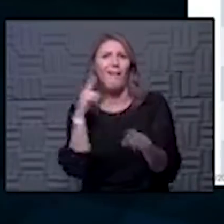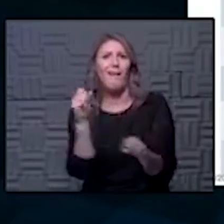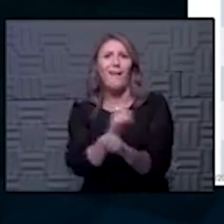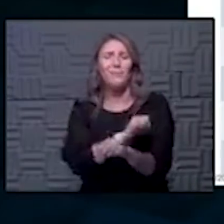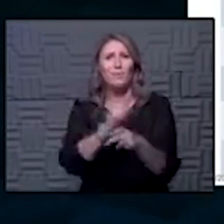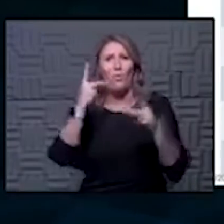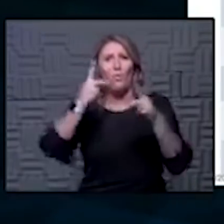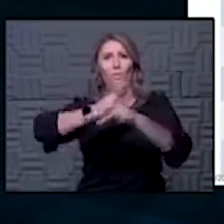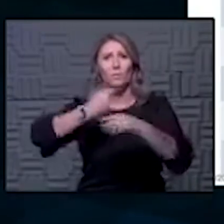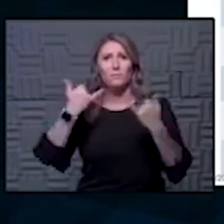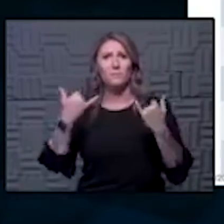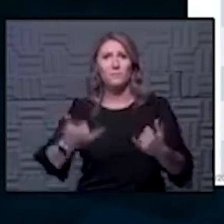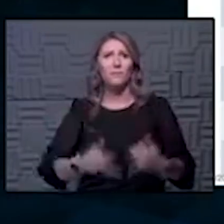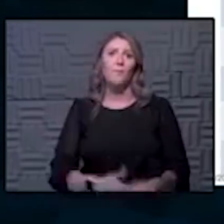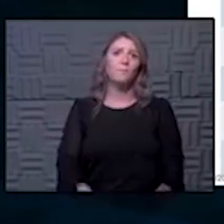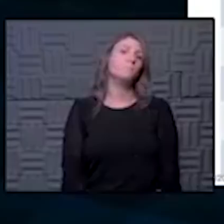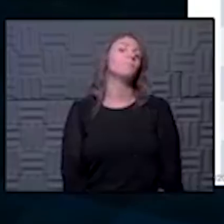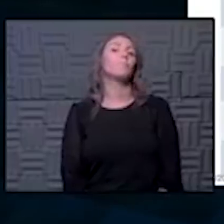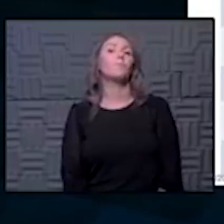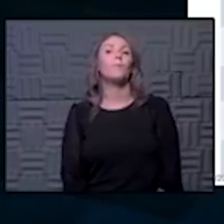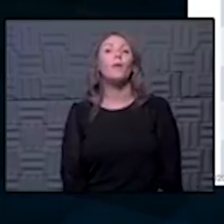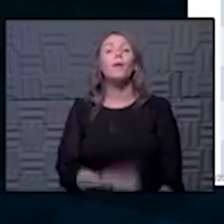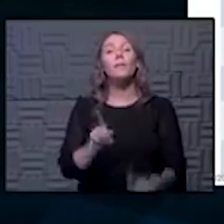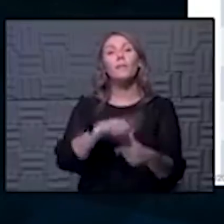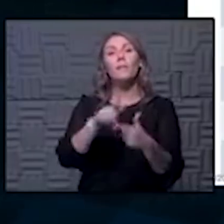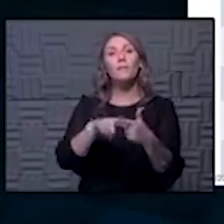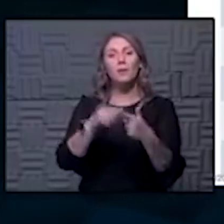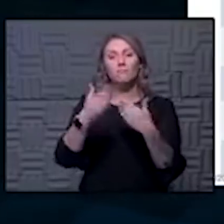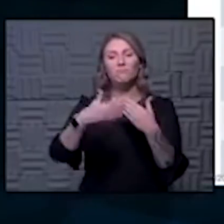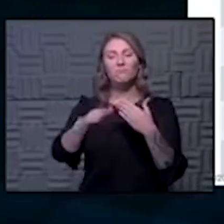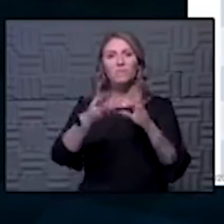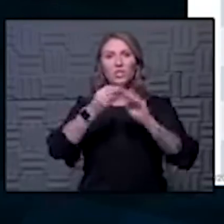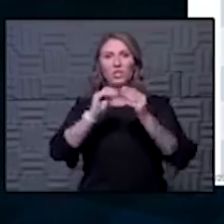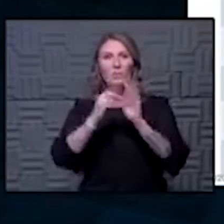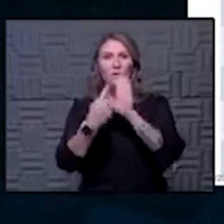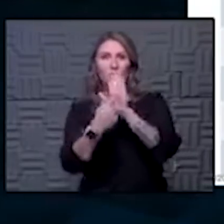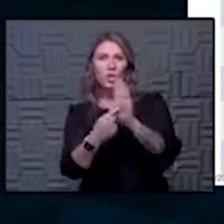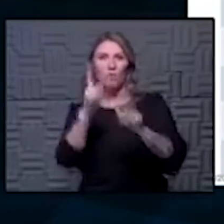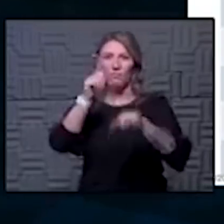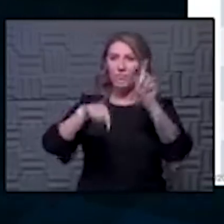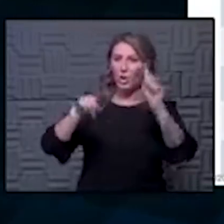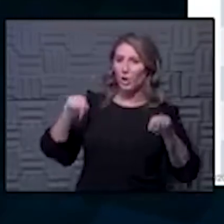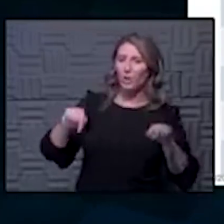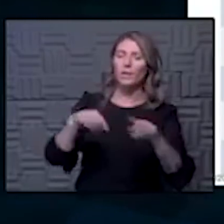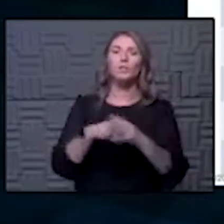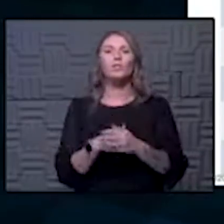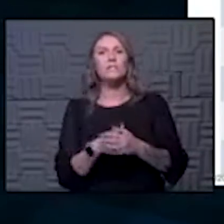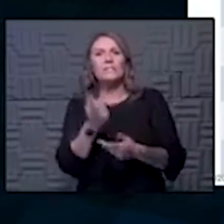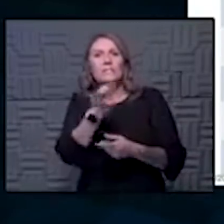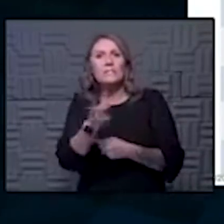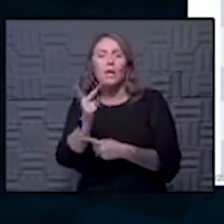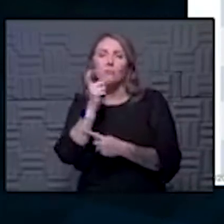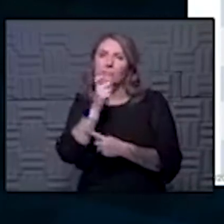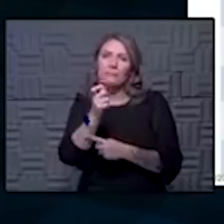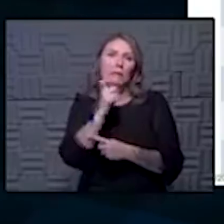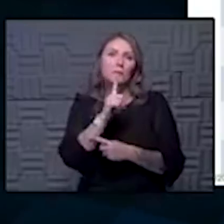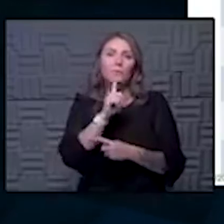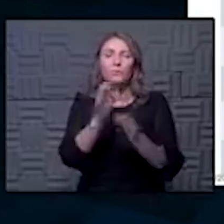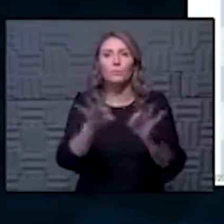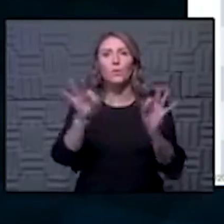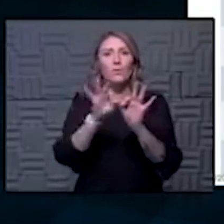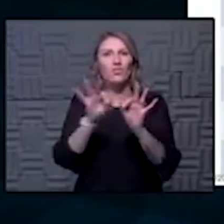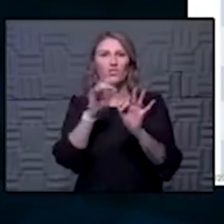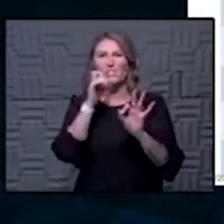absolutely, without a doubt. Then the rest of the numbers sort of show a little bit of variation one way or another. Some of them don't mean much. I don't think